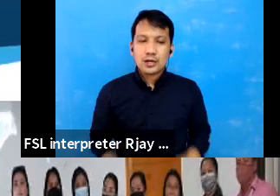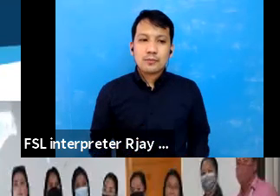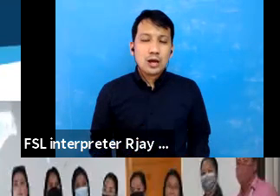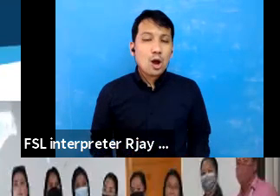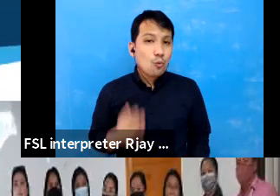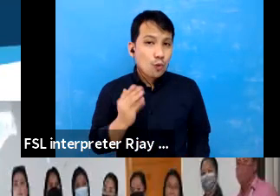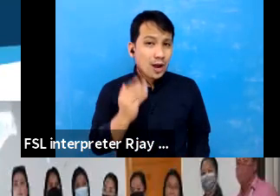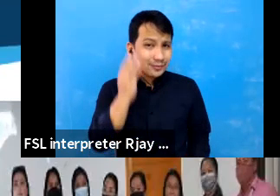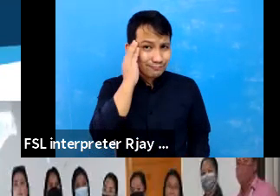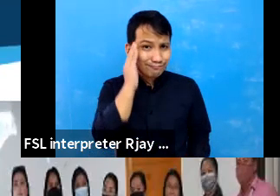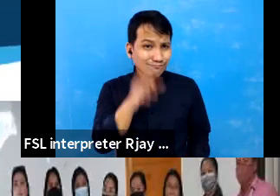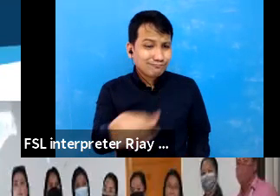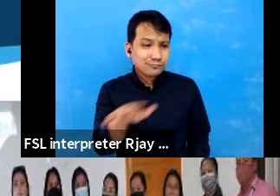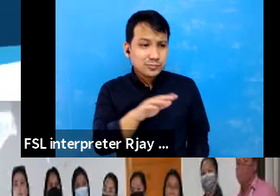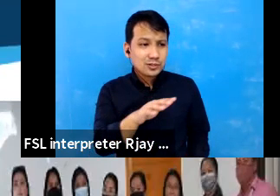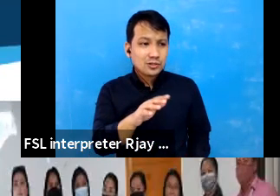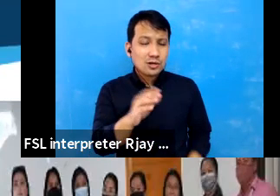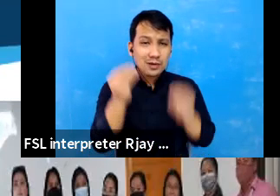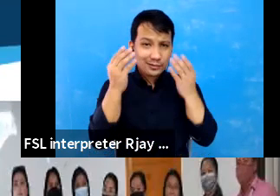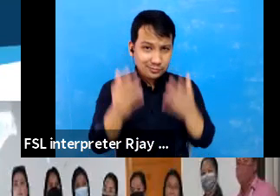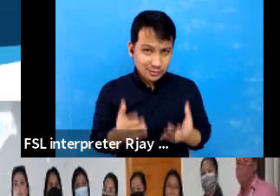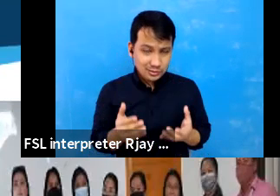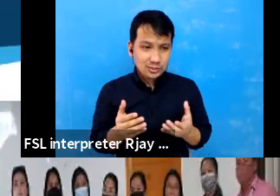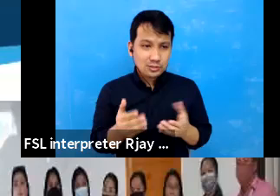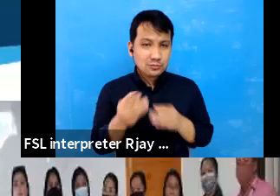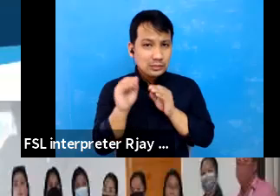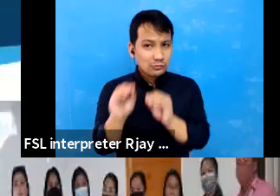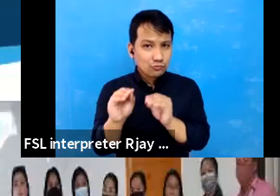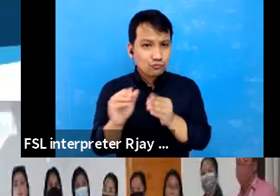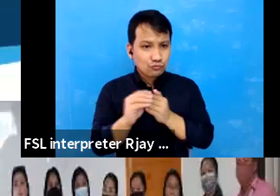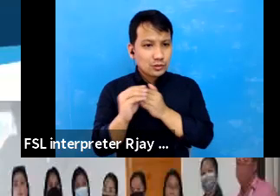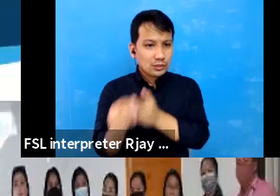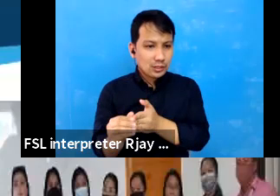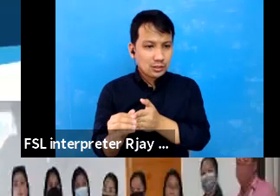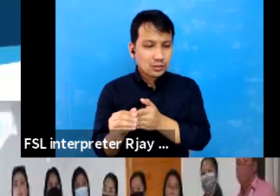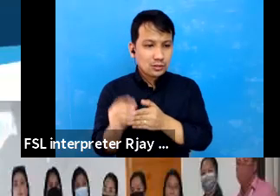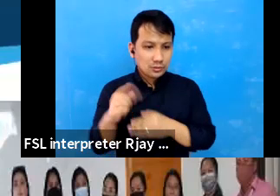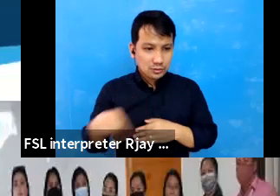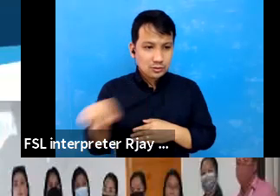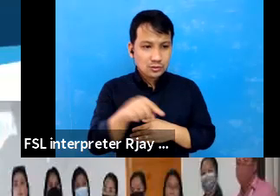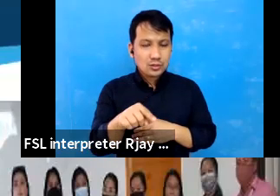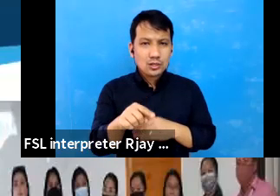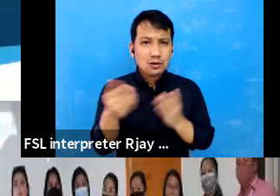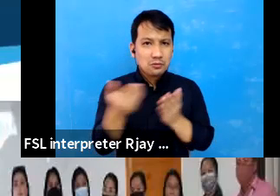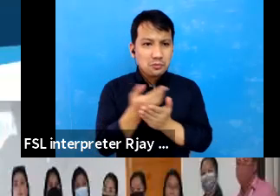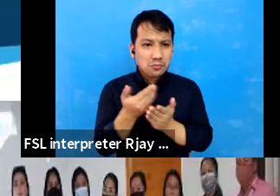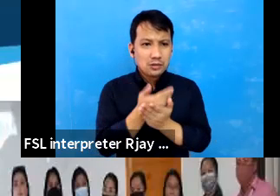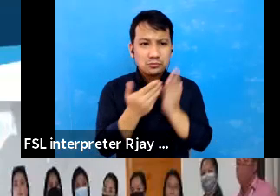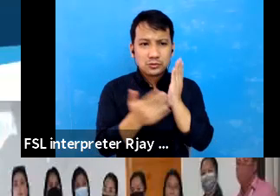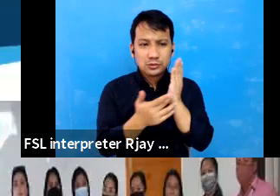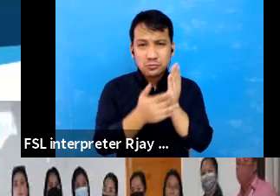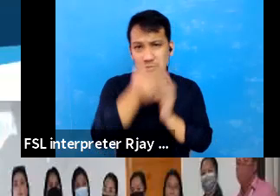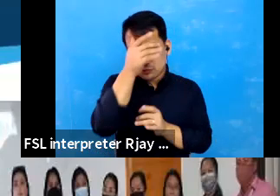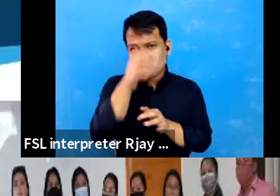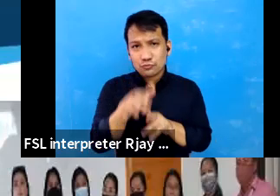namin ang mga guro, ang gabay ng unit technology, computer